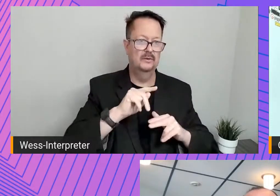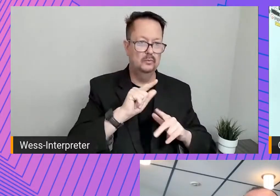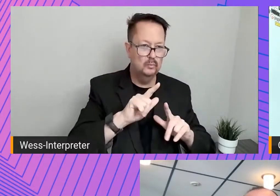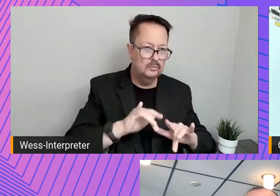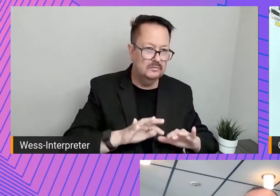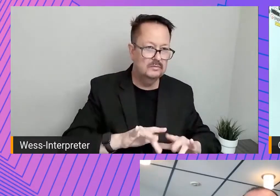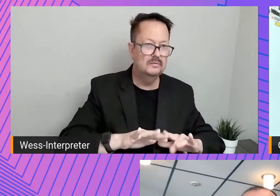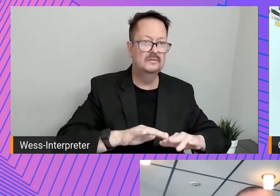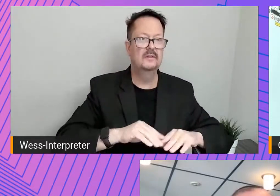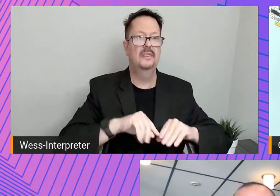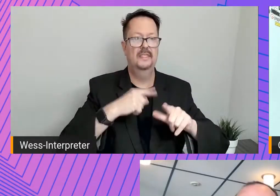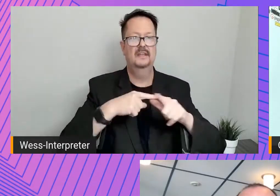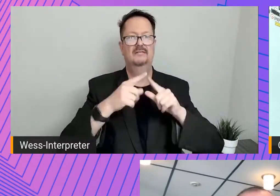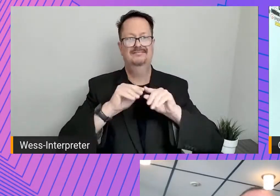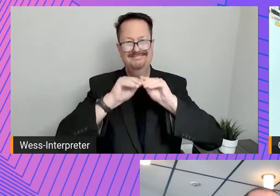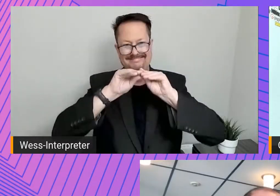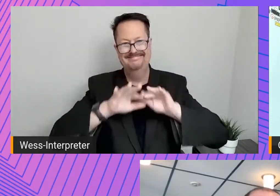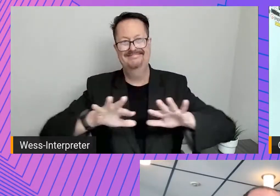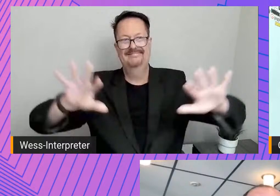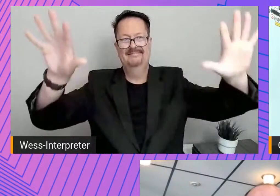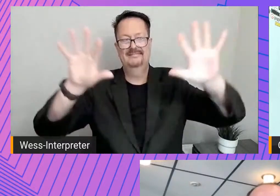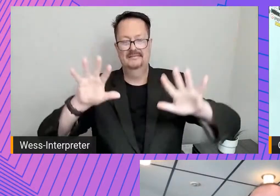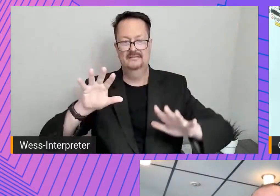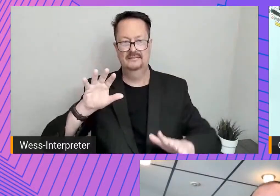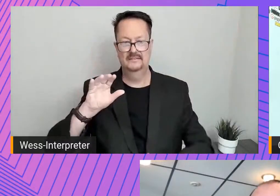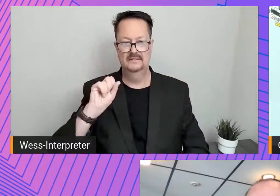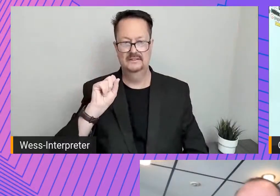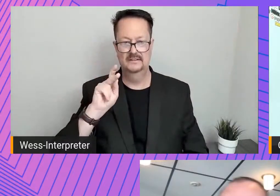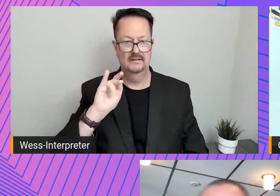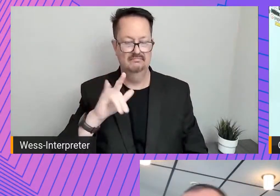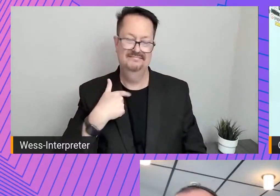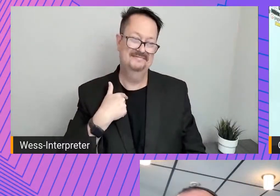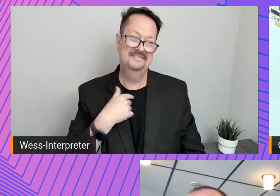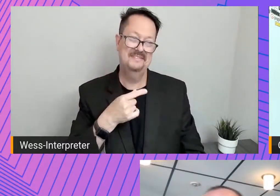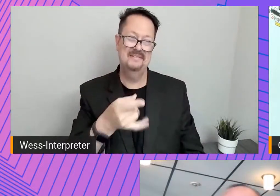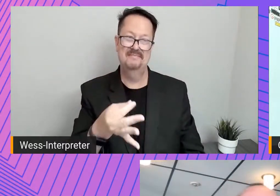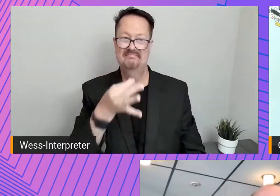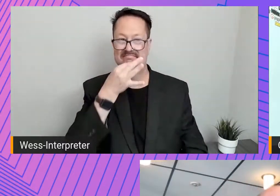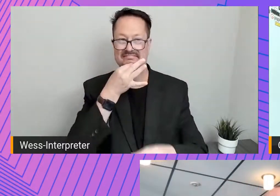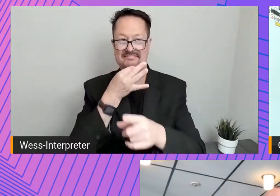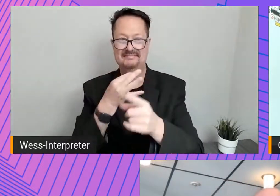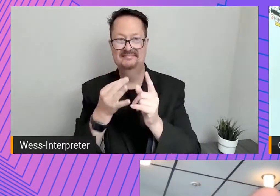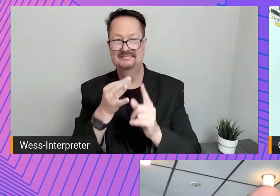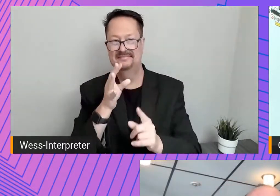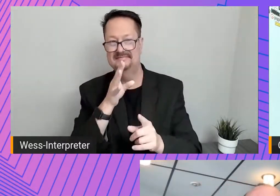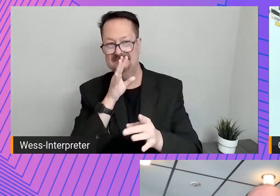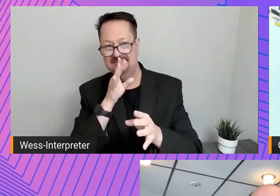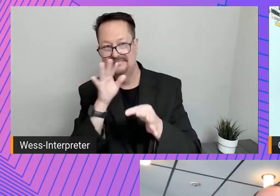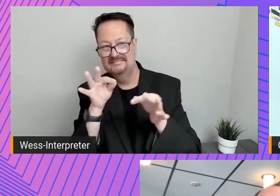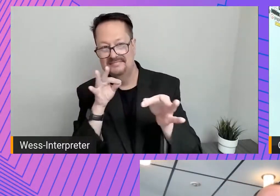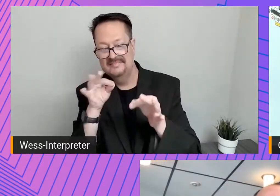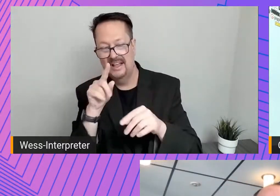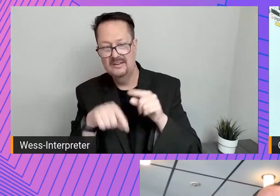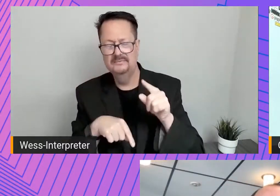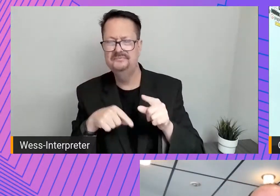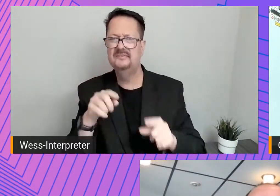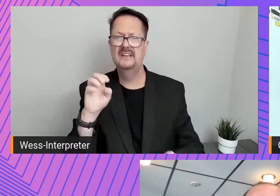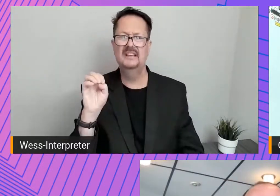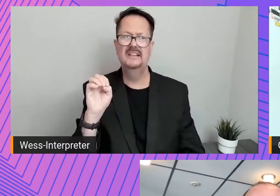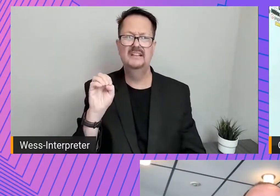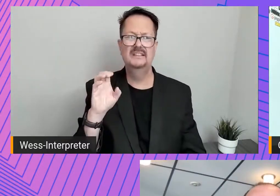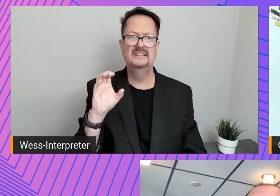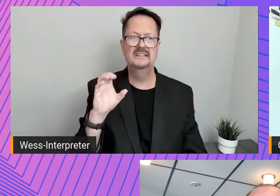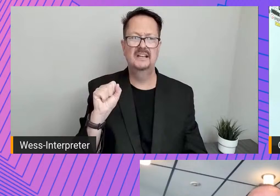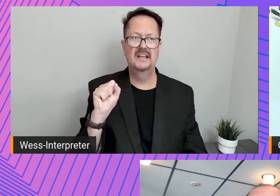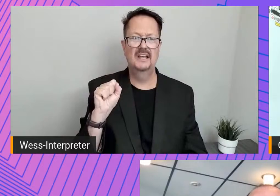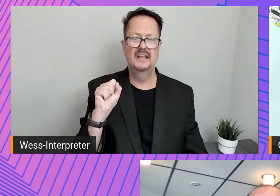scale. Awesome. I couldn't say it better myself. So tell me what your ECS environment looks like in